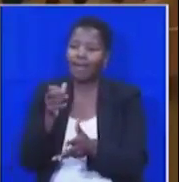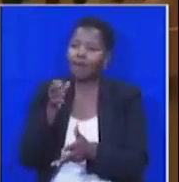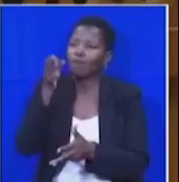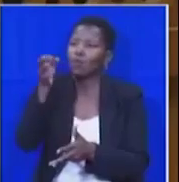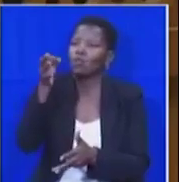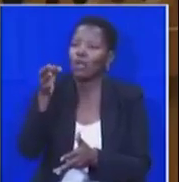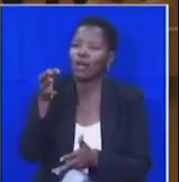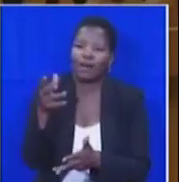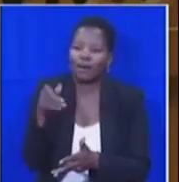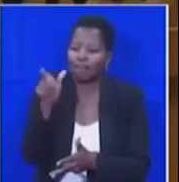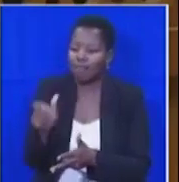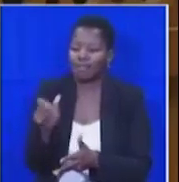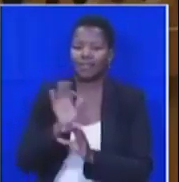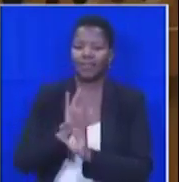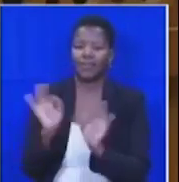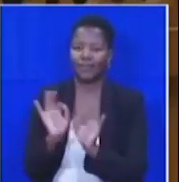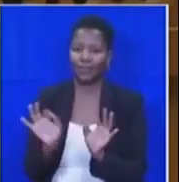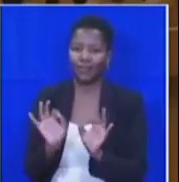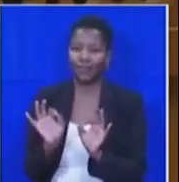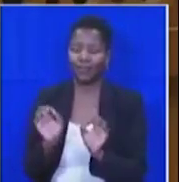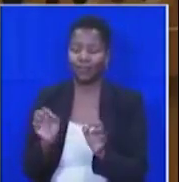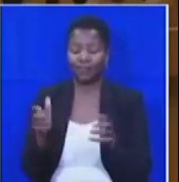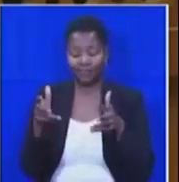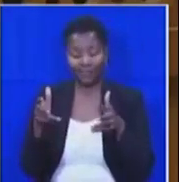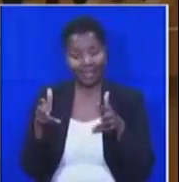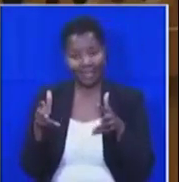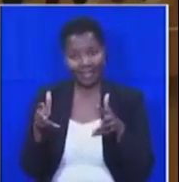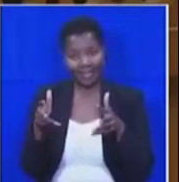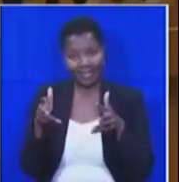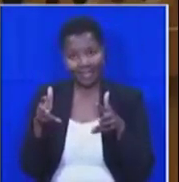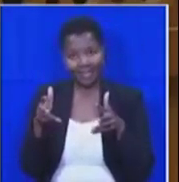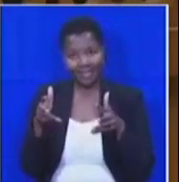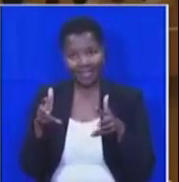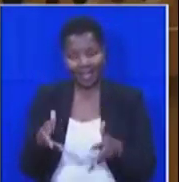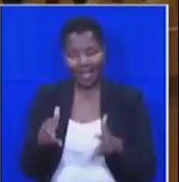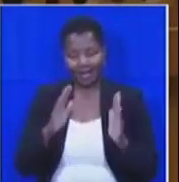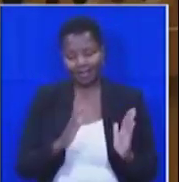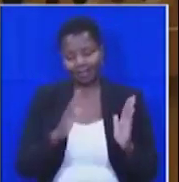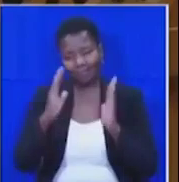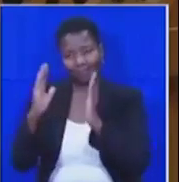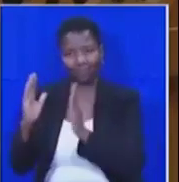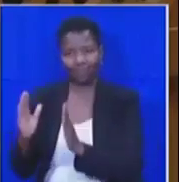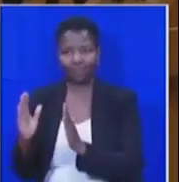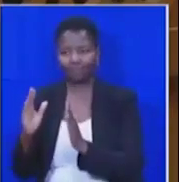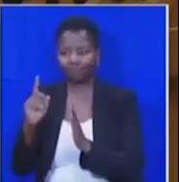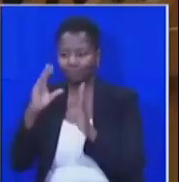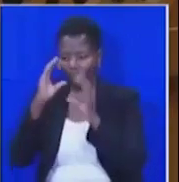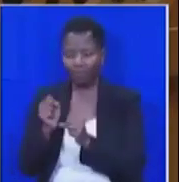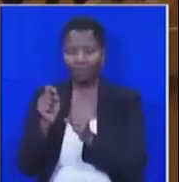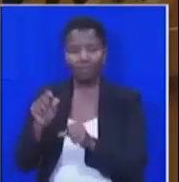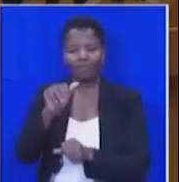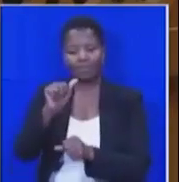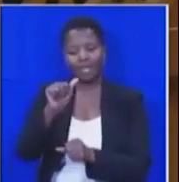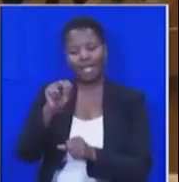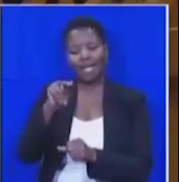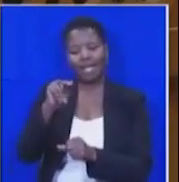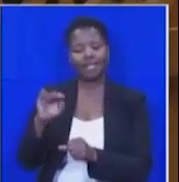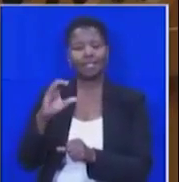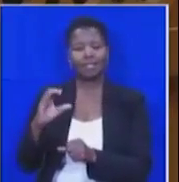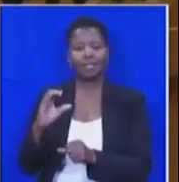3. You forgot the most important ABC, and that's the word that's going on your backbenches, anybody but